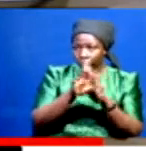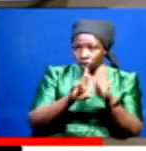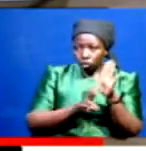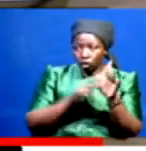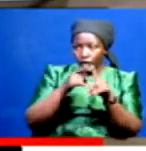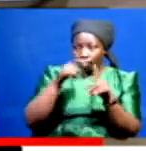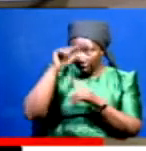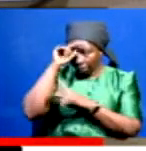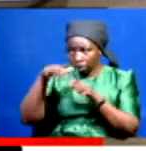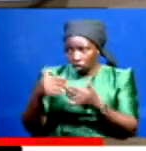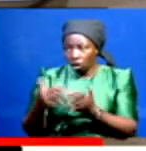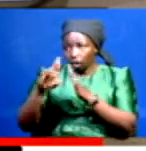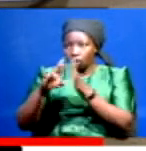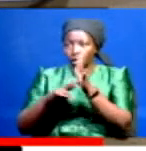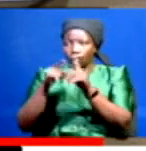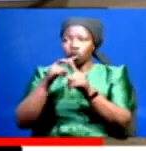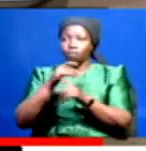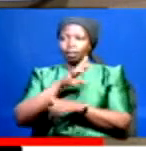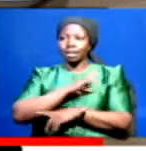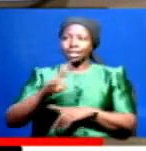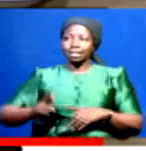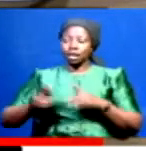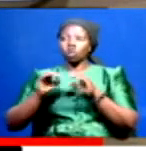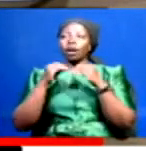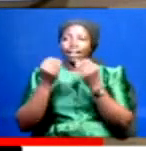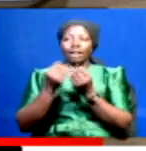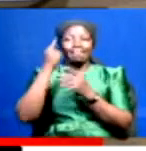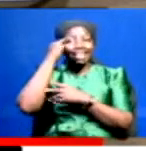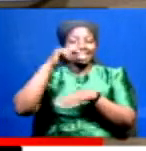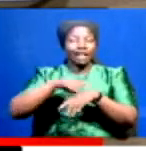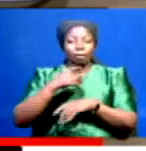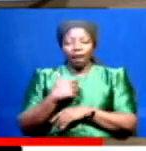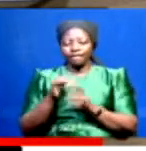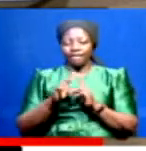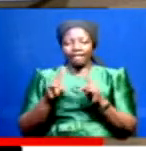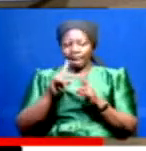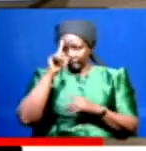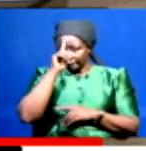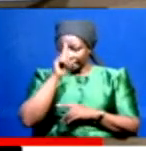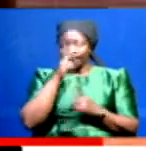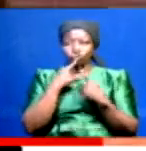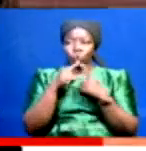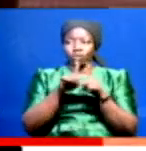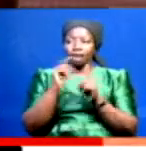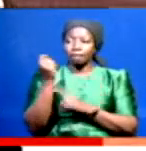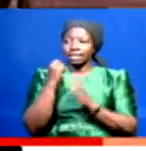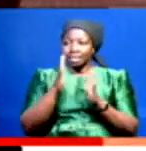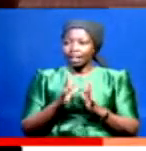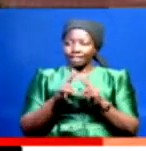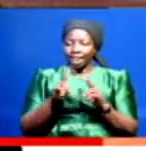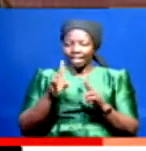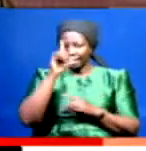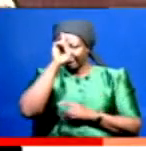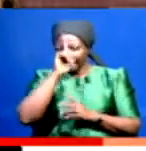government or regulation by religious bodies, I think when we have a very serious conversation and as Kenyans, very serious, honest